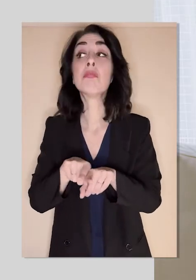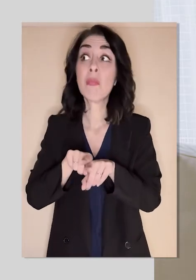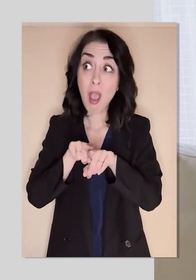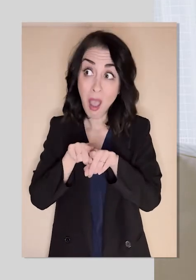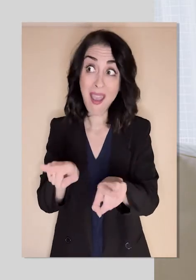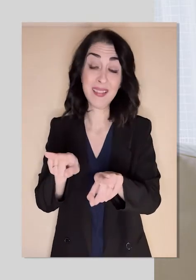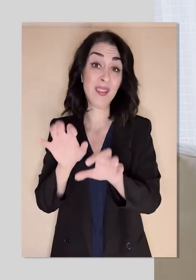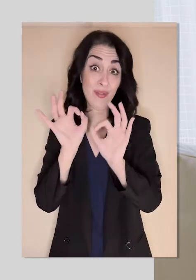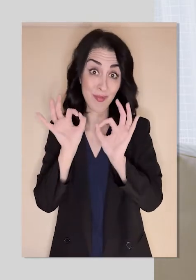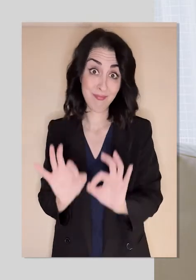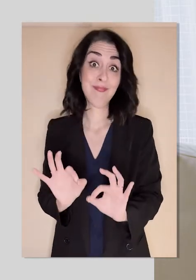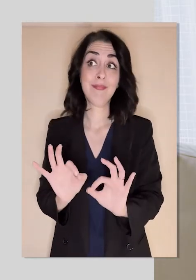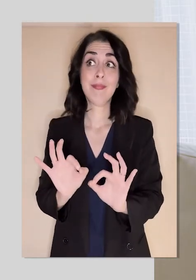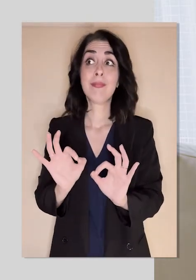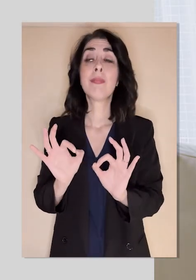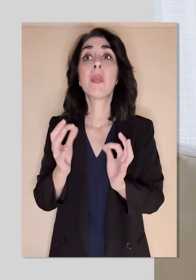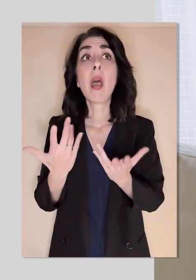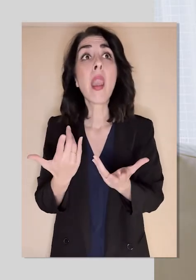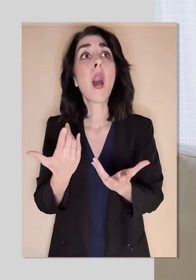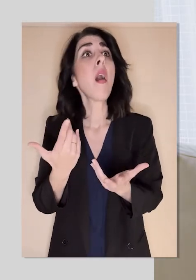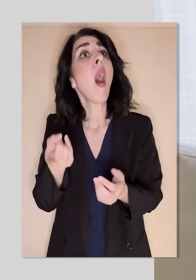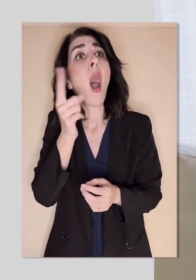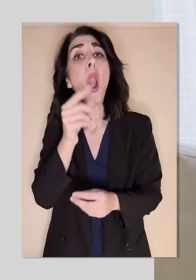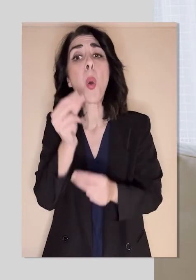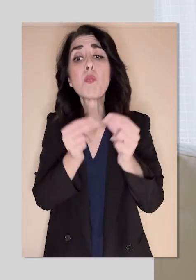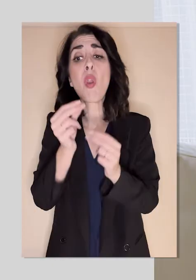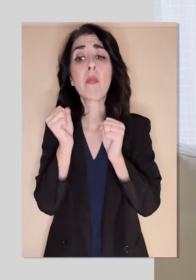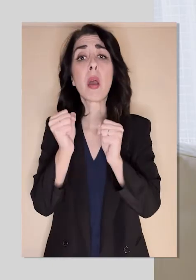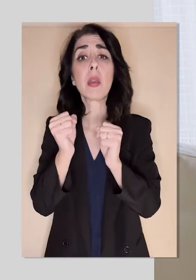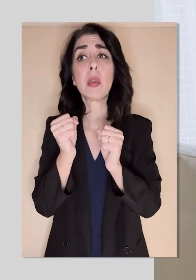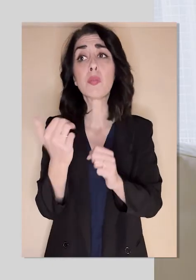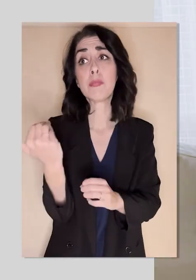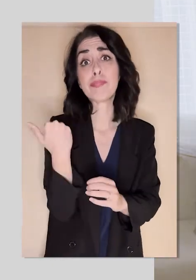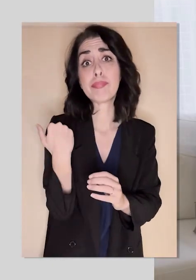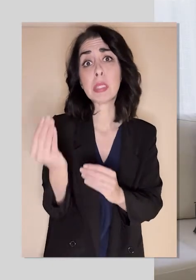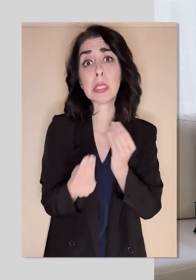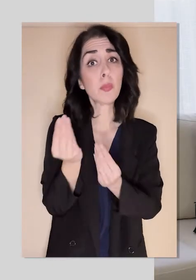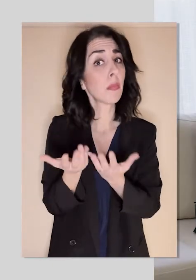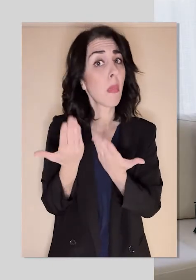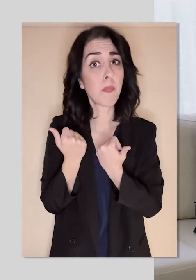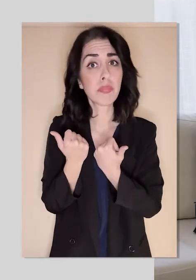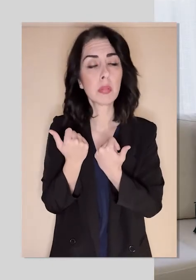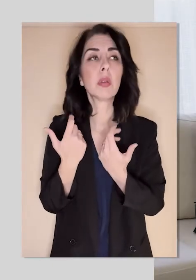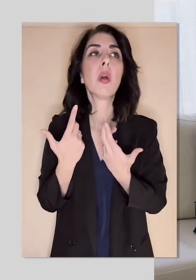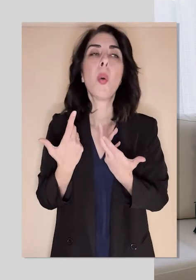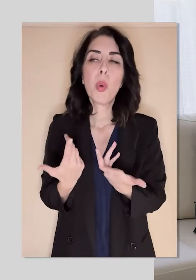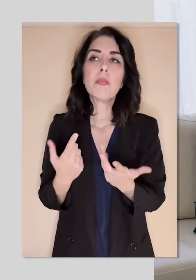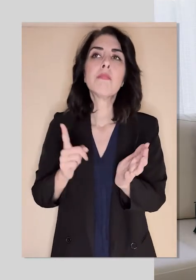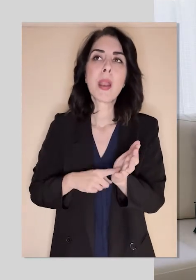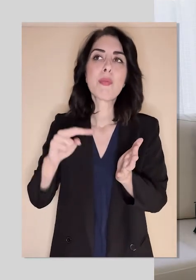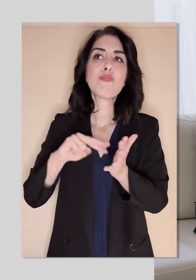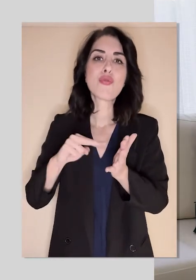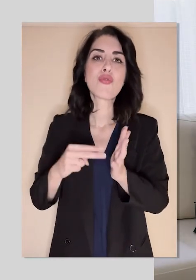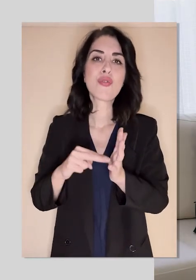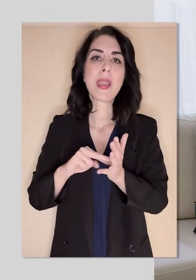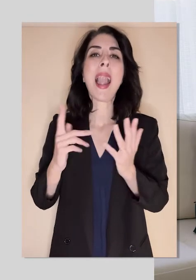but we know a migraine patient when we talk to them. So it's really reassuring to hear also